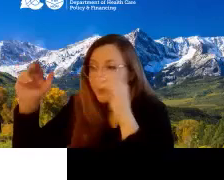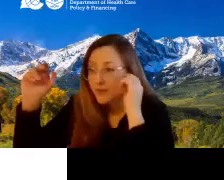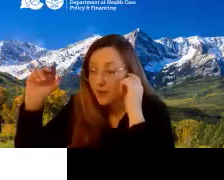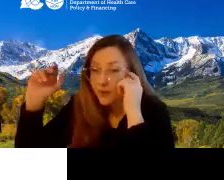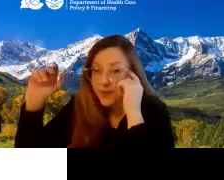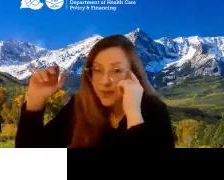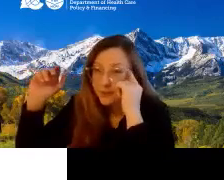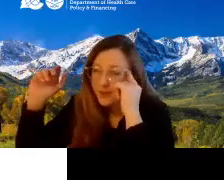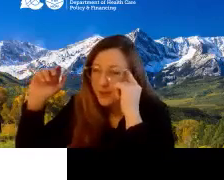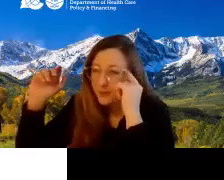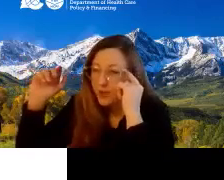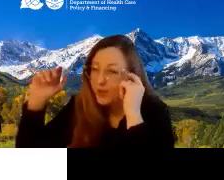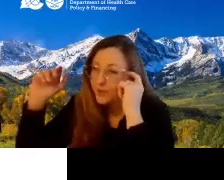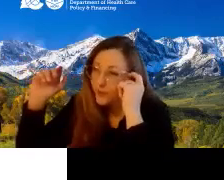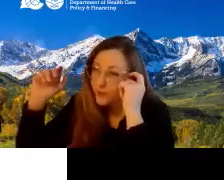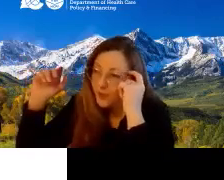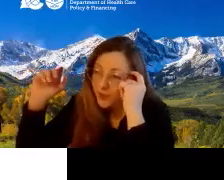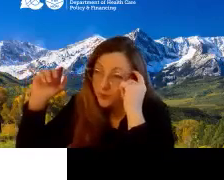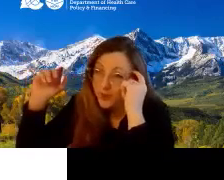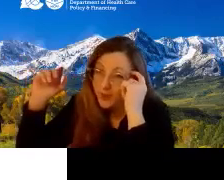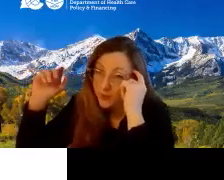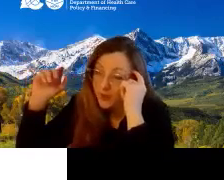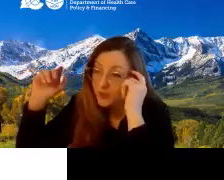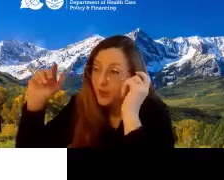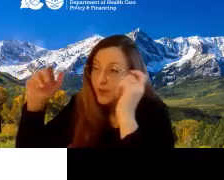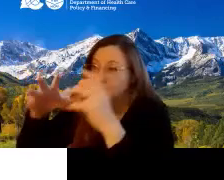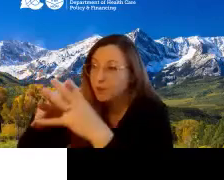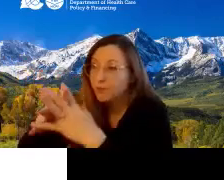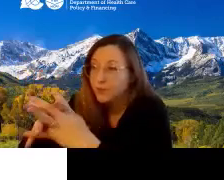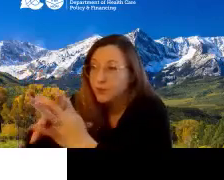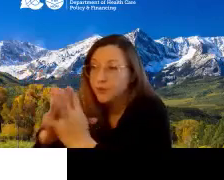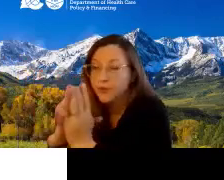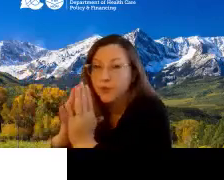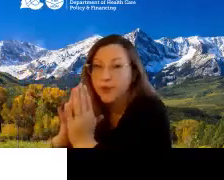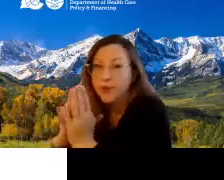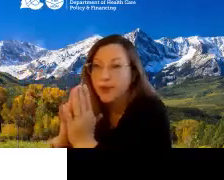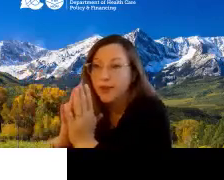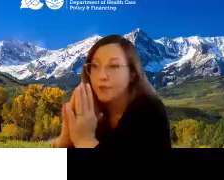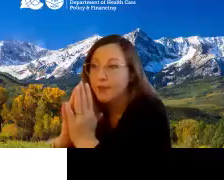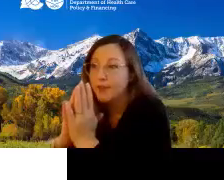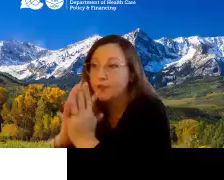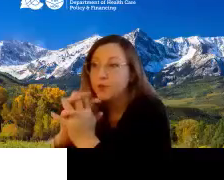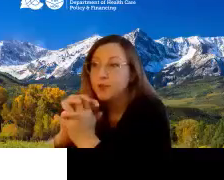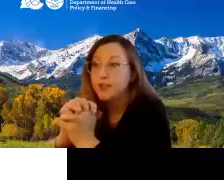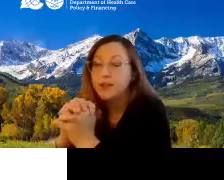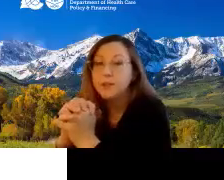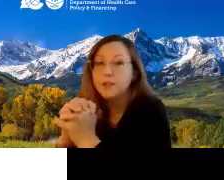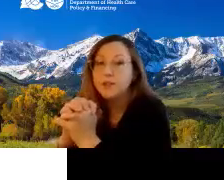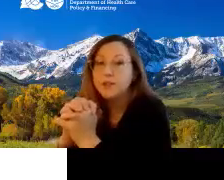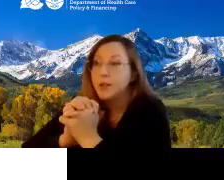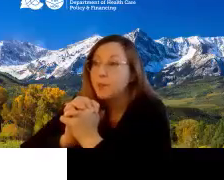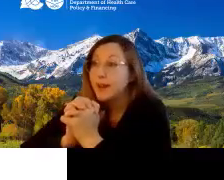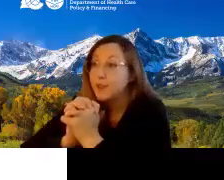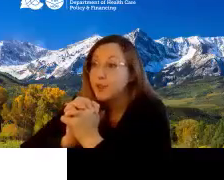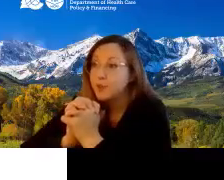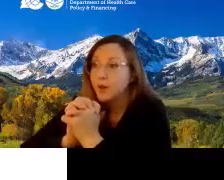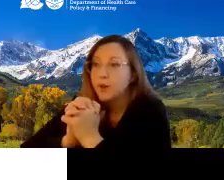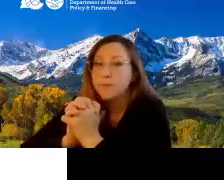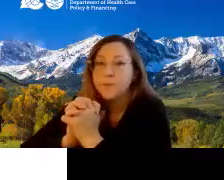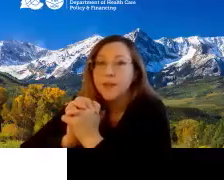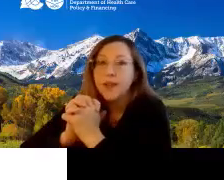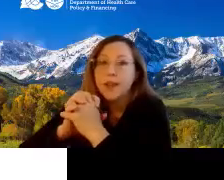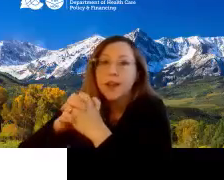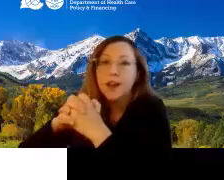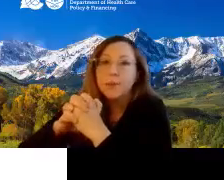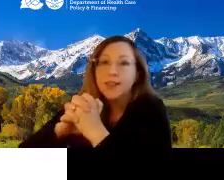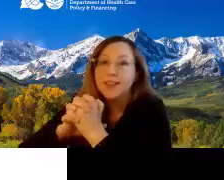answers and collate them and keep track of information and what kind of questions you have to improve everything and or to get Q&A back to you